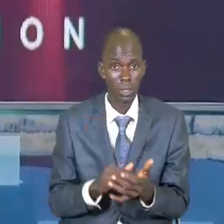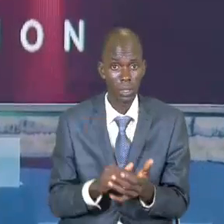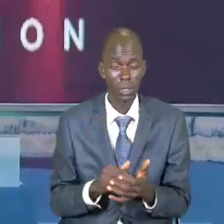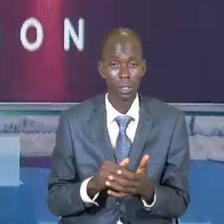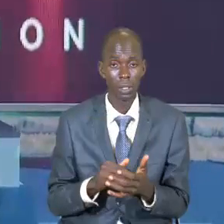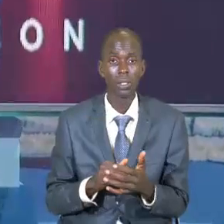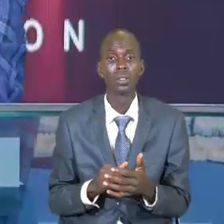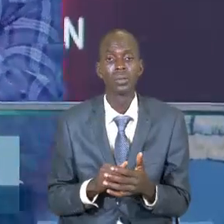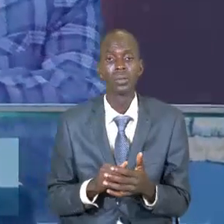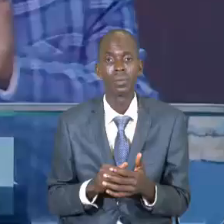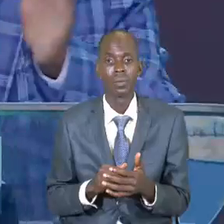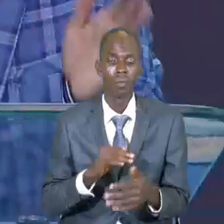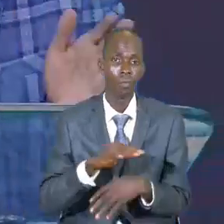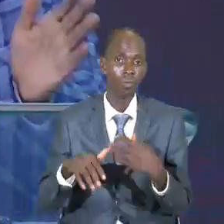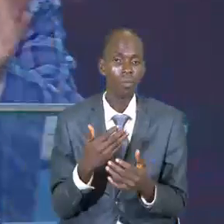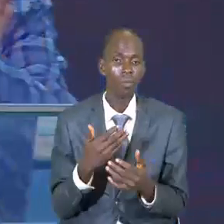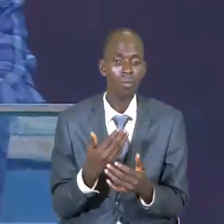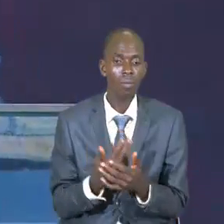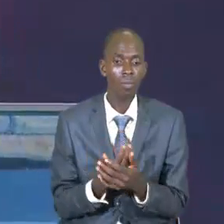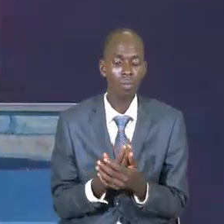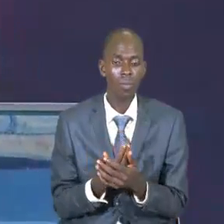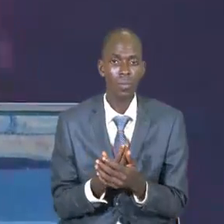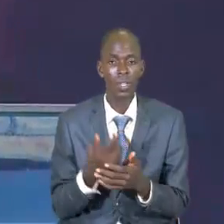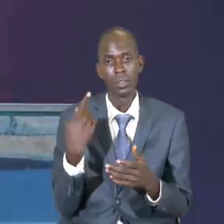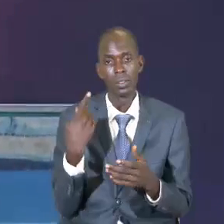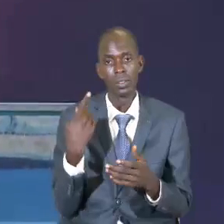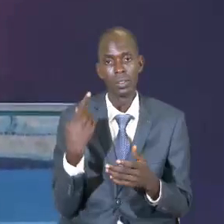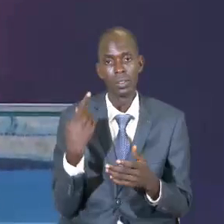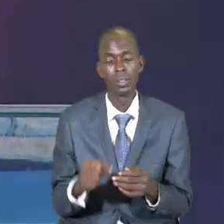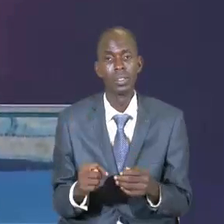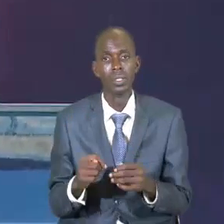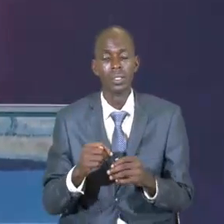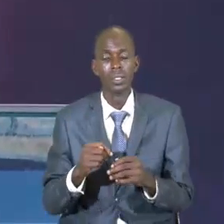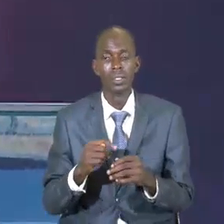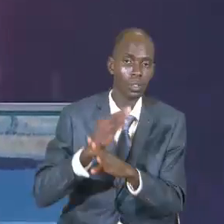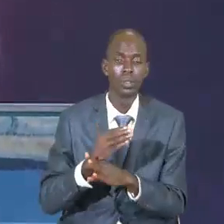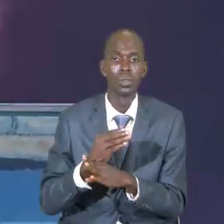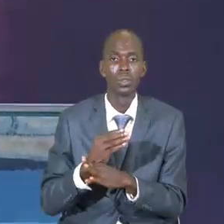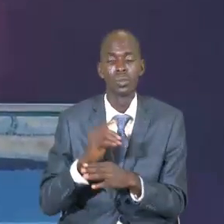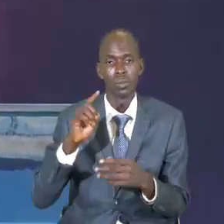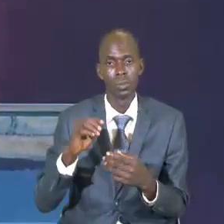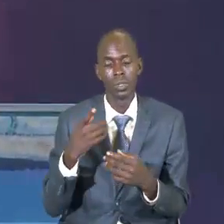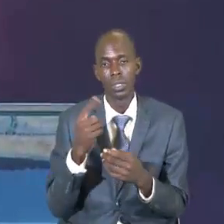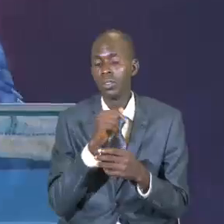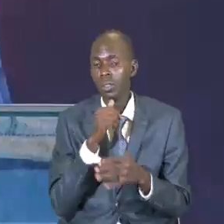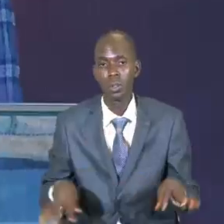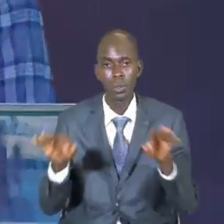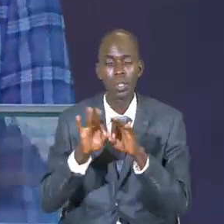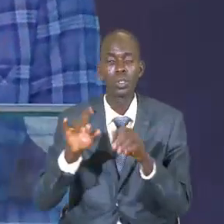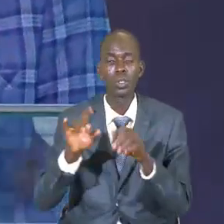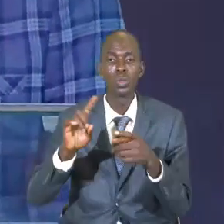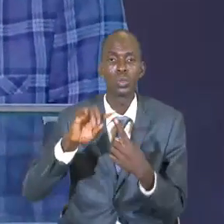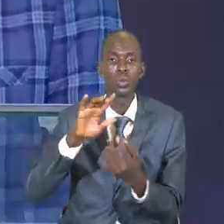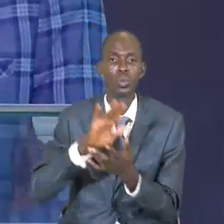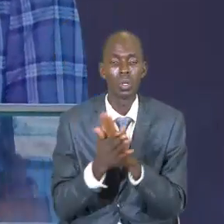insignificant to become a man, to become a woman of incredible influence. Three things I'm